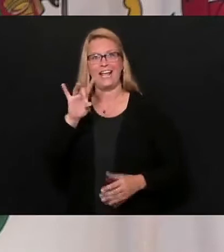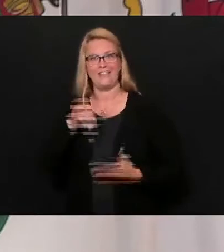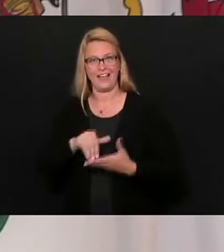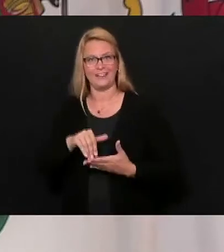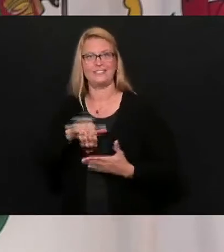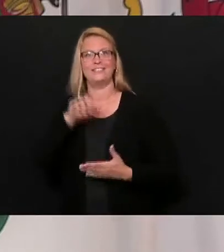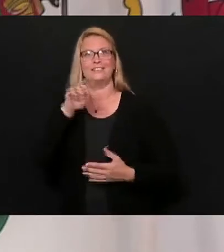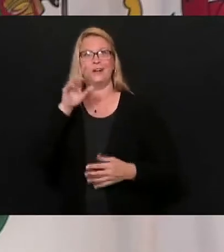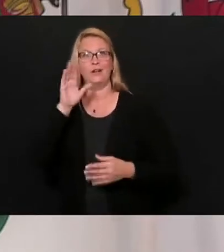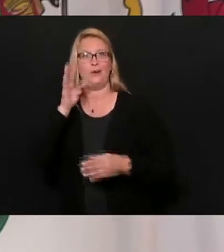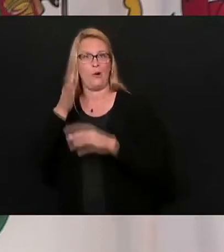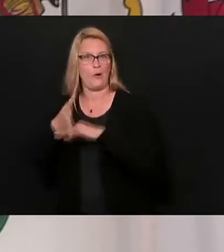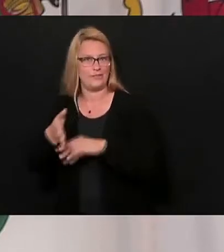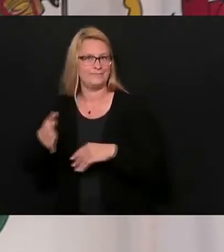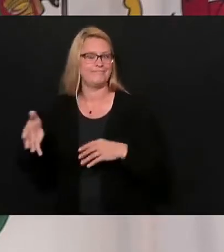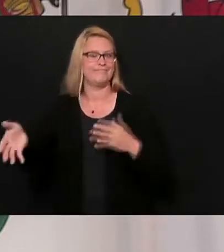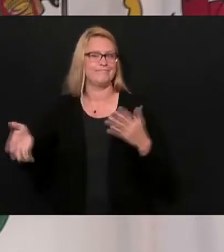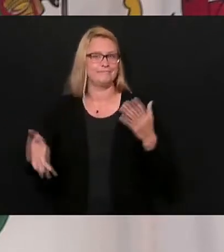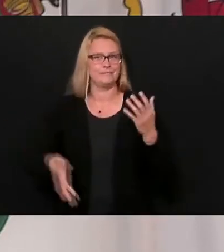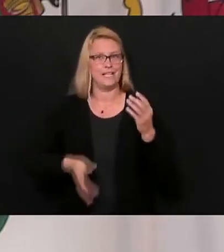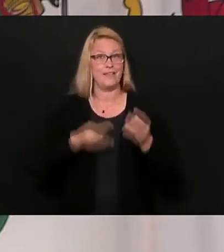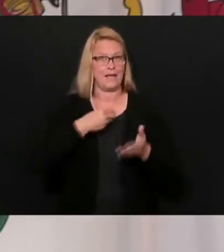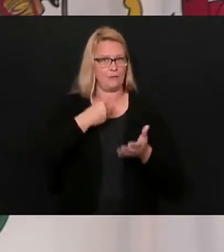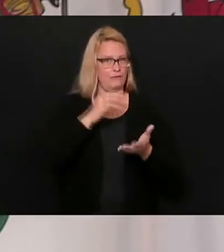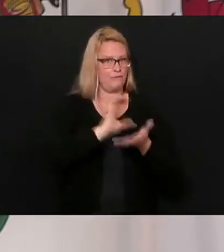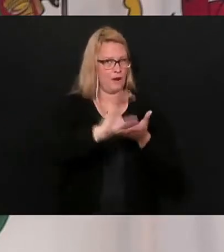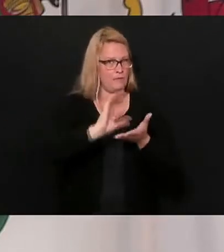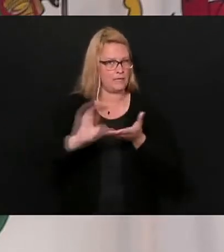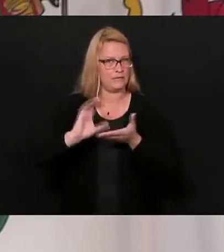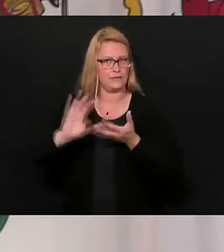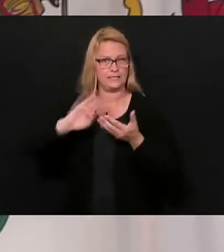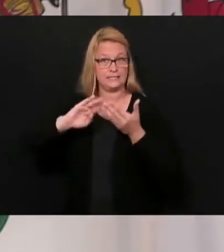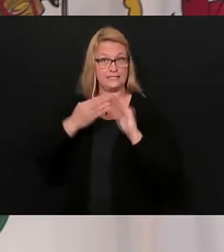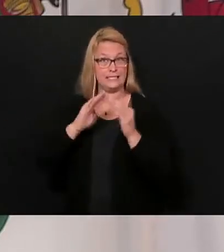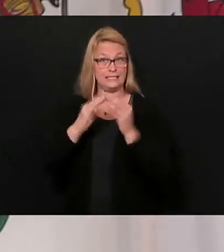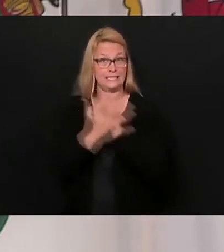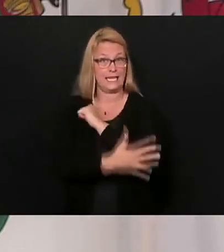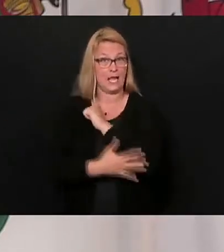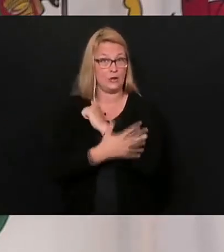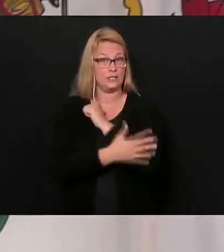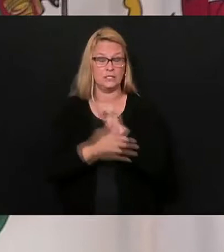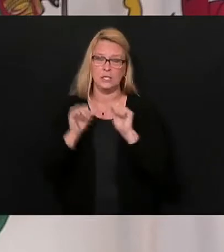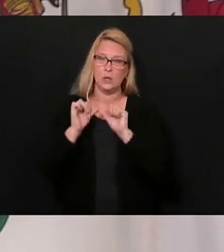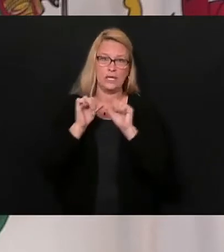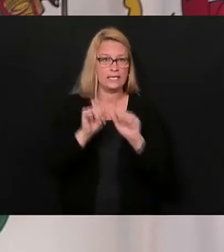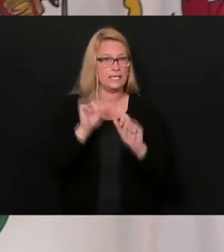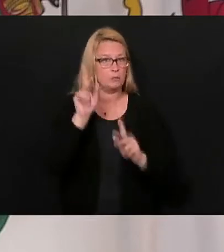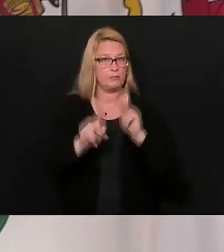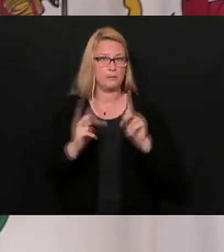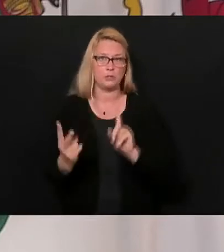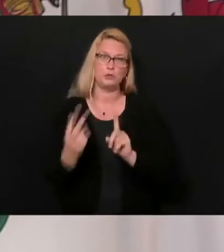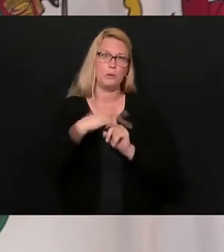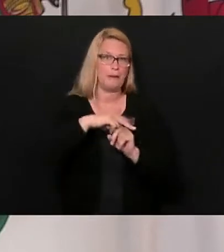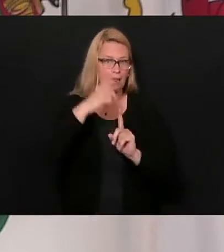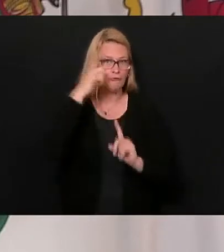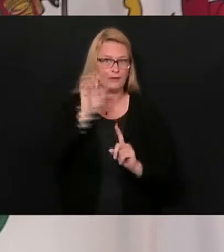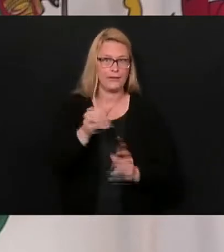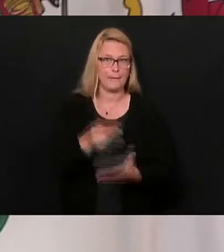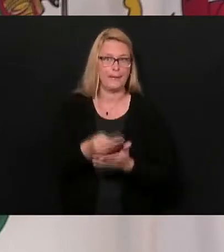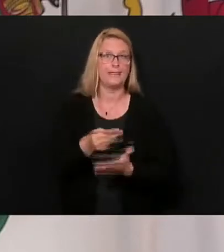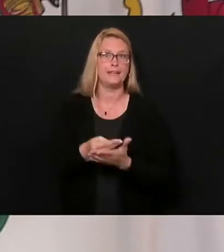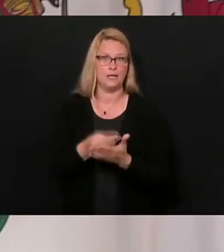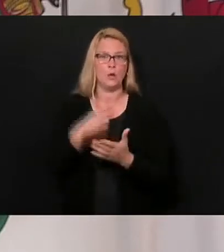175,698,000 plus as far as it's been awarded to our cities and counties. We need them to continue to do what they're doing and apply